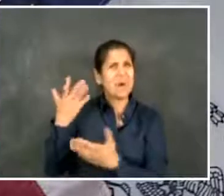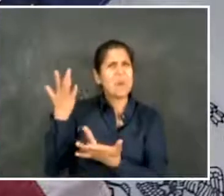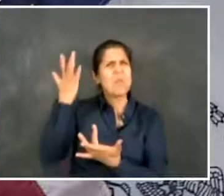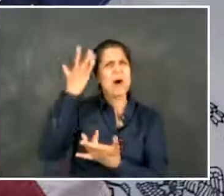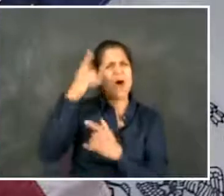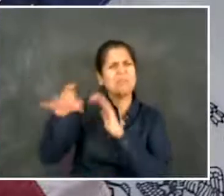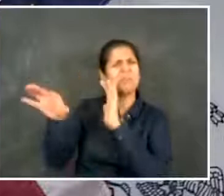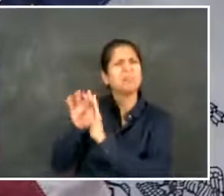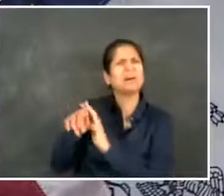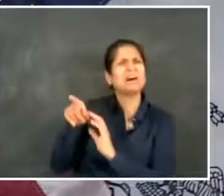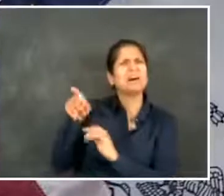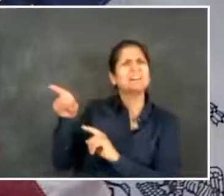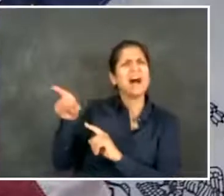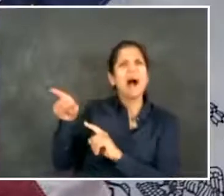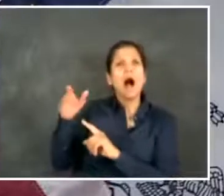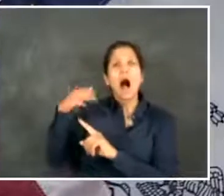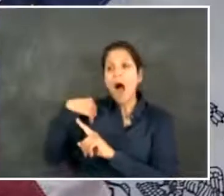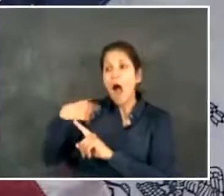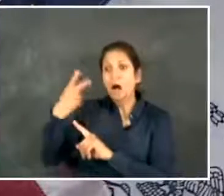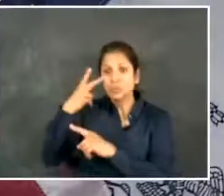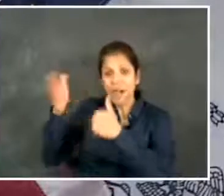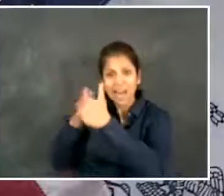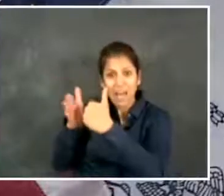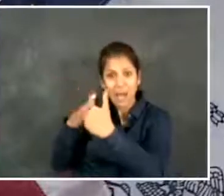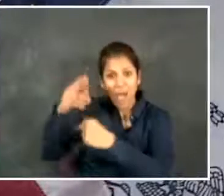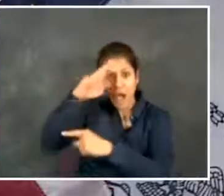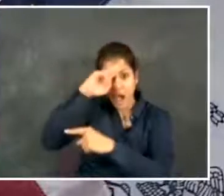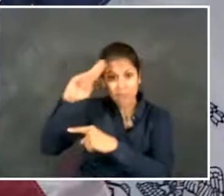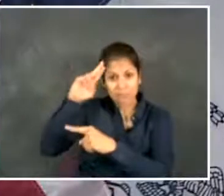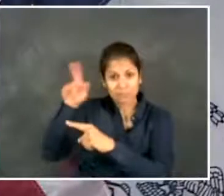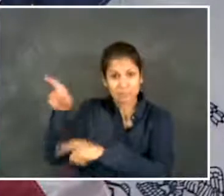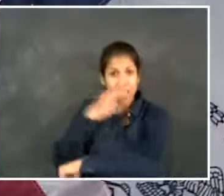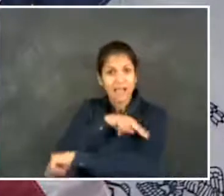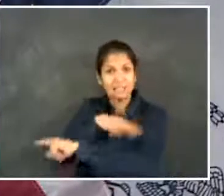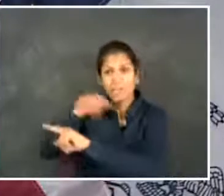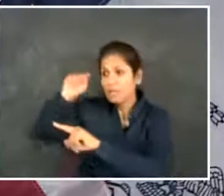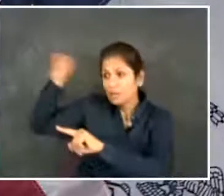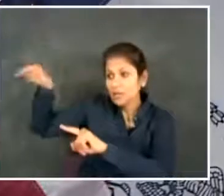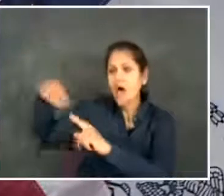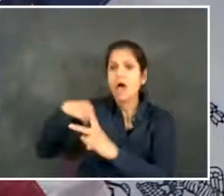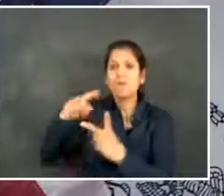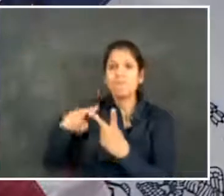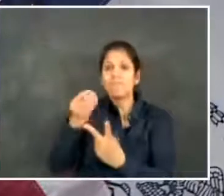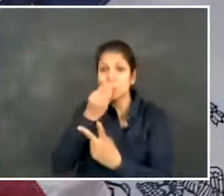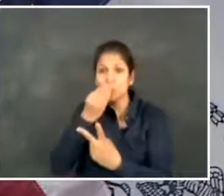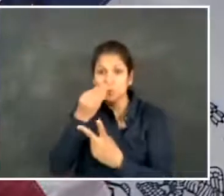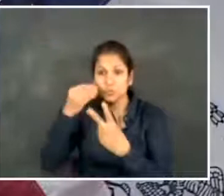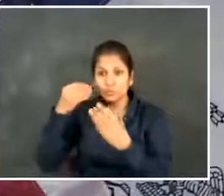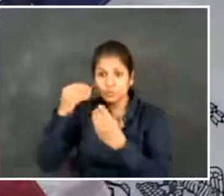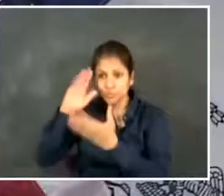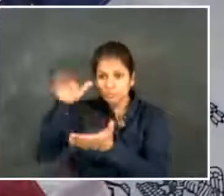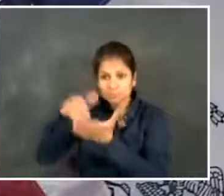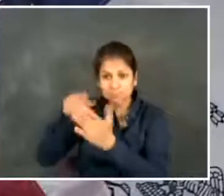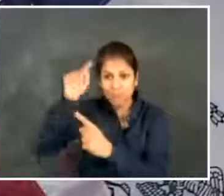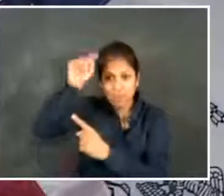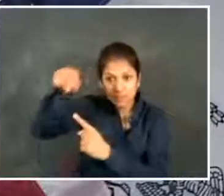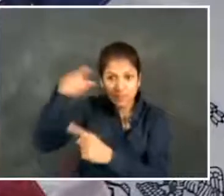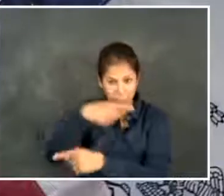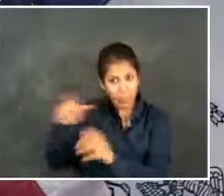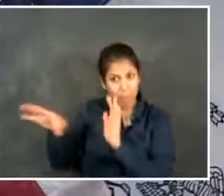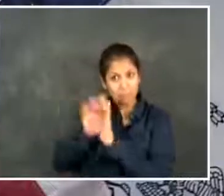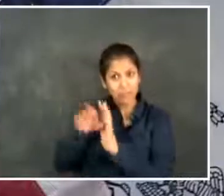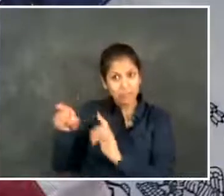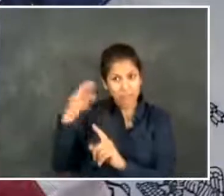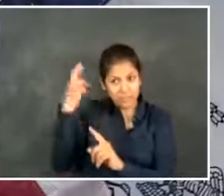down? So I am going to, on the streets issue, turn in a second